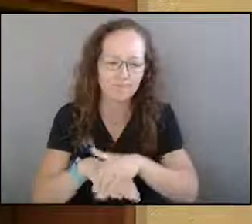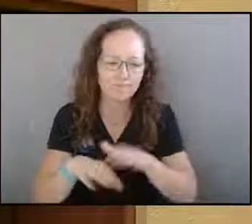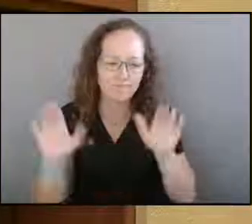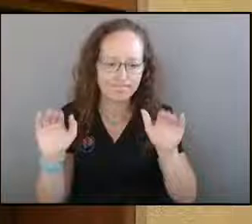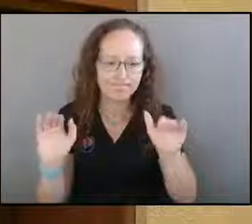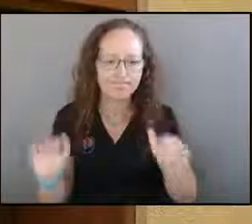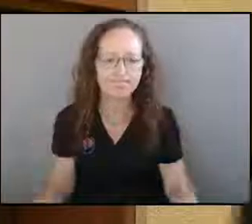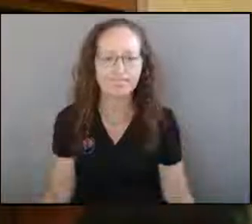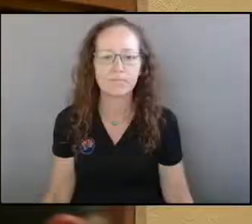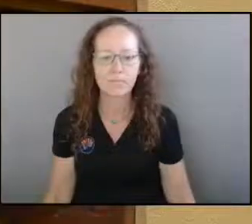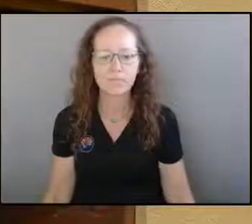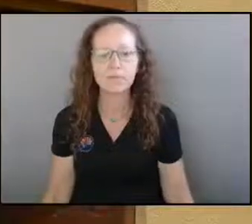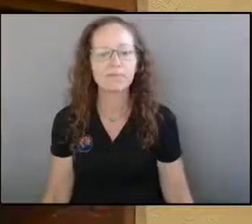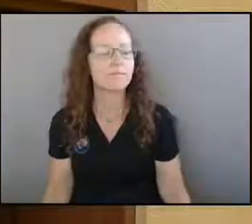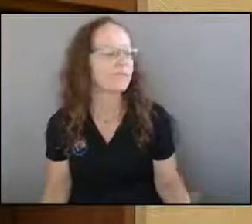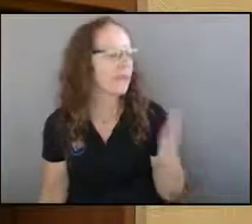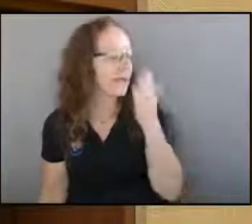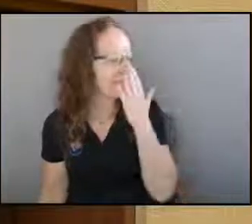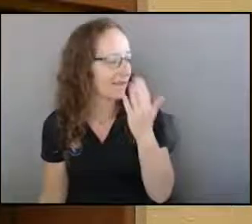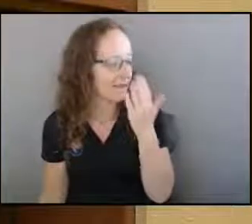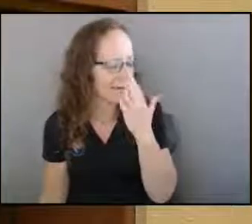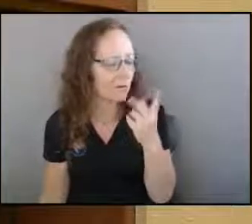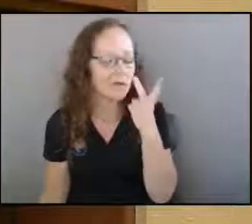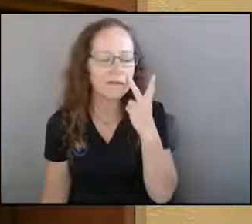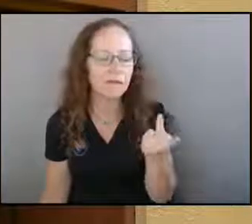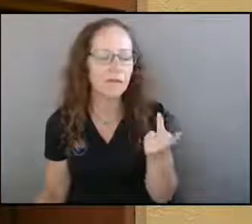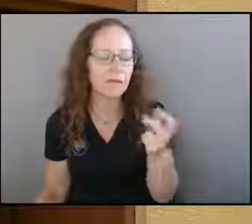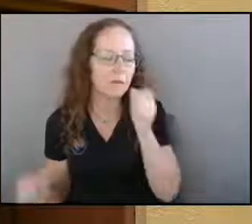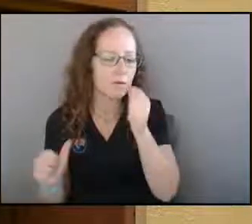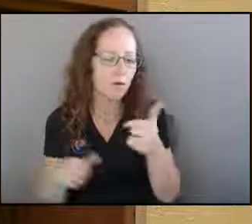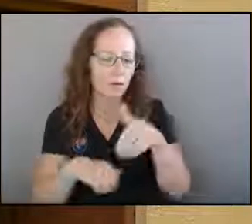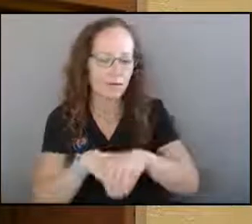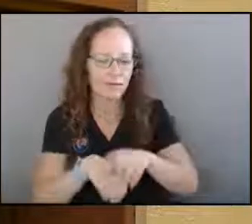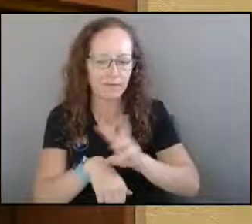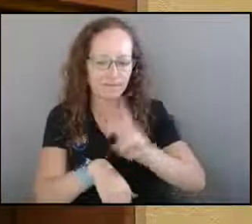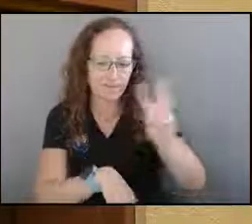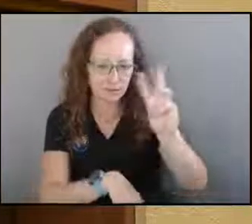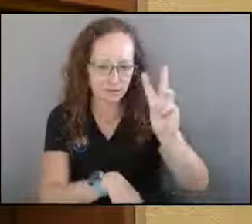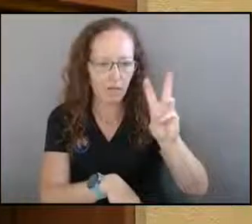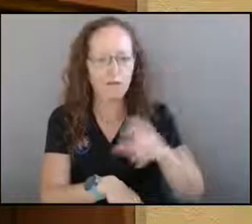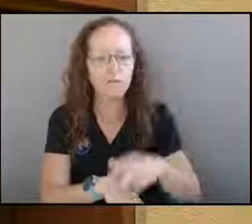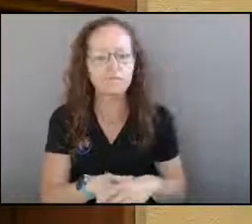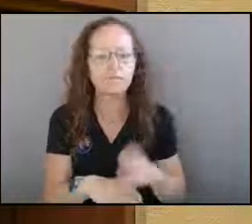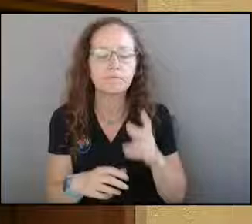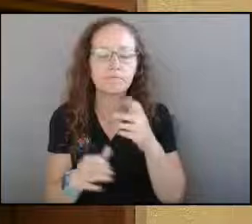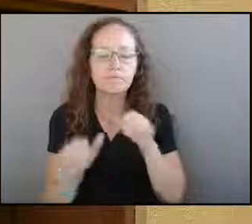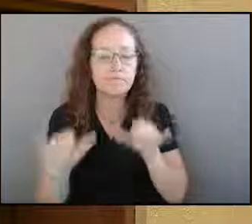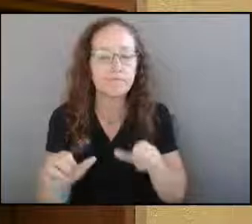Thank you very much, Jason. We'll see you all back here tomorrow evening at 6 p.m. Stay safe.